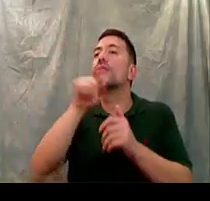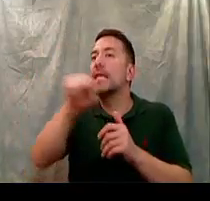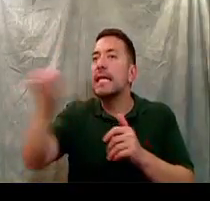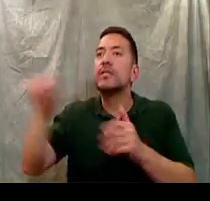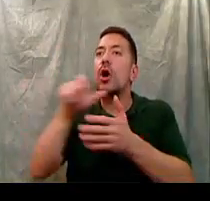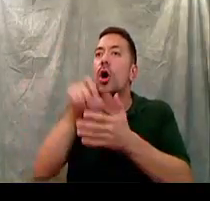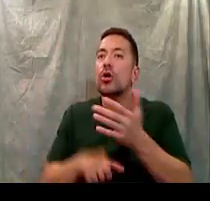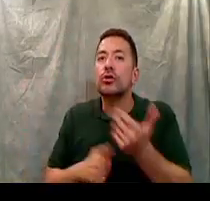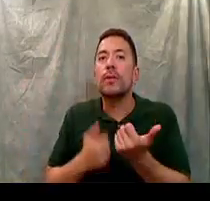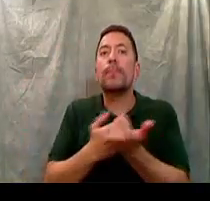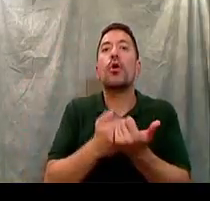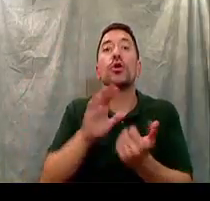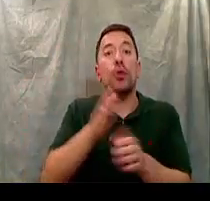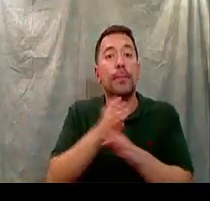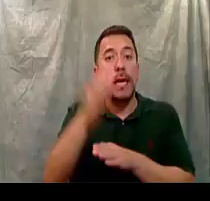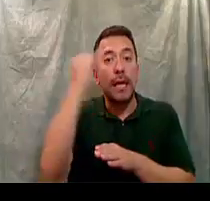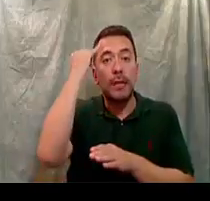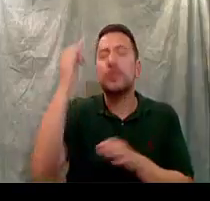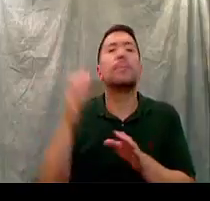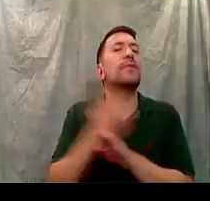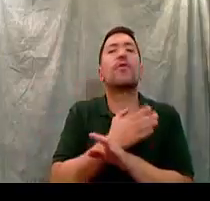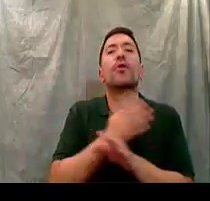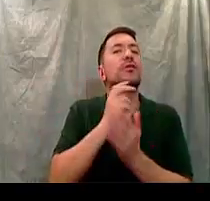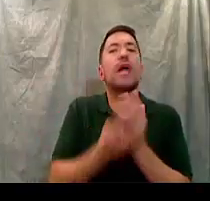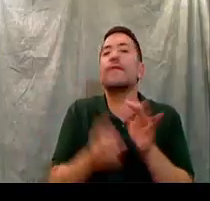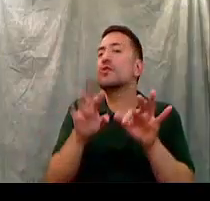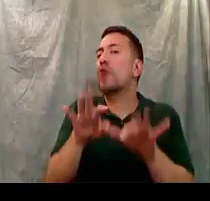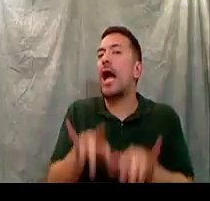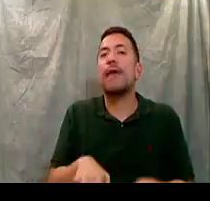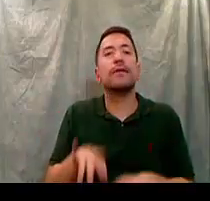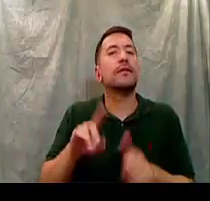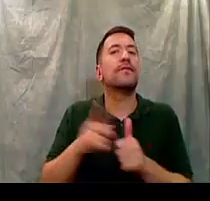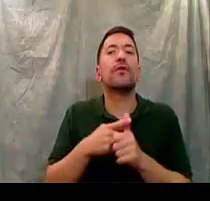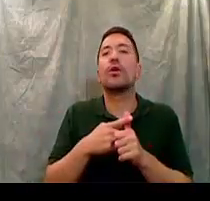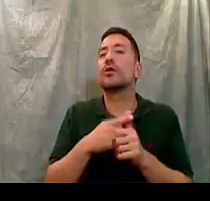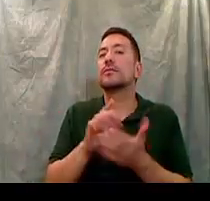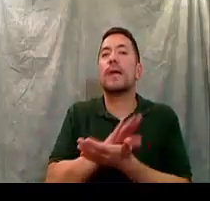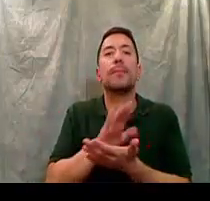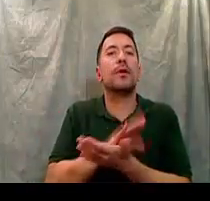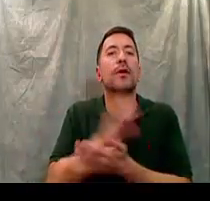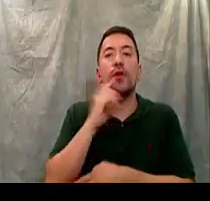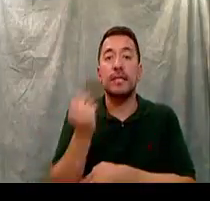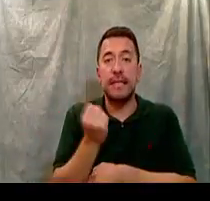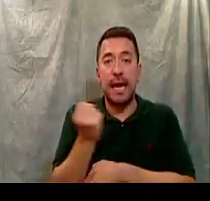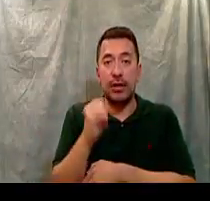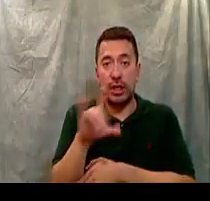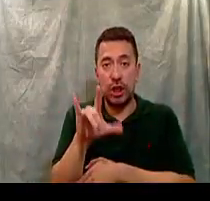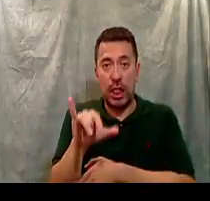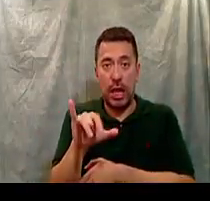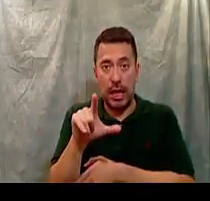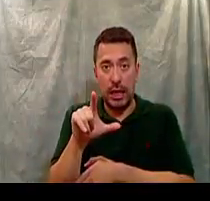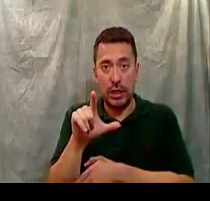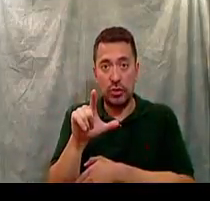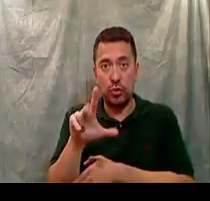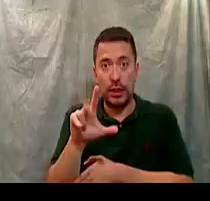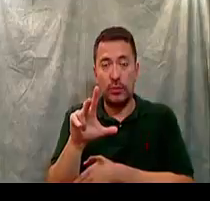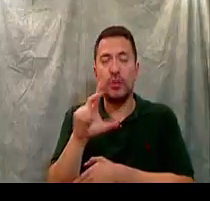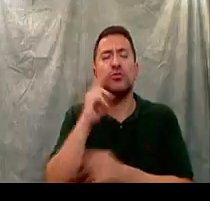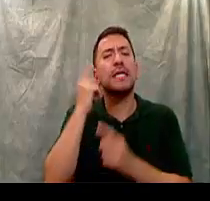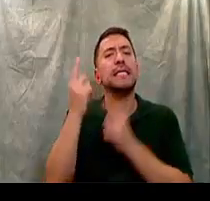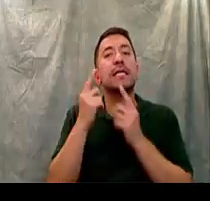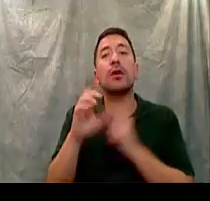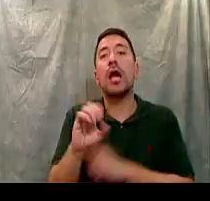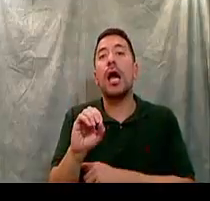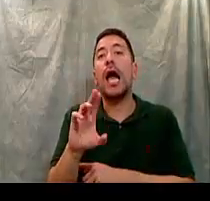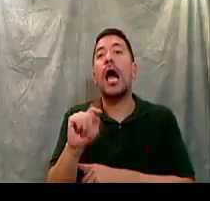to suggest that before you dive into drafting that initial draft for Saturday, 7/23, that you consider outlining as a strategy.